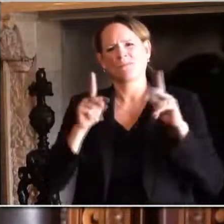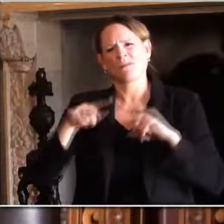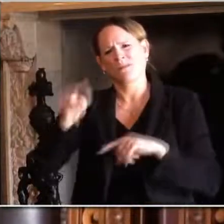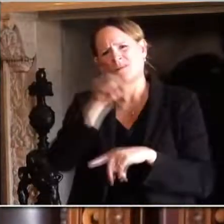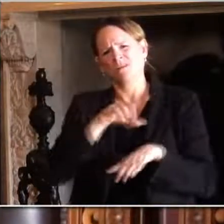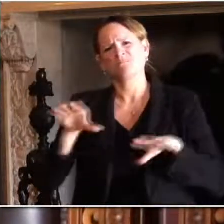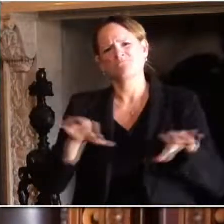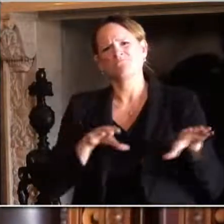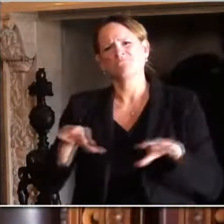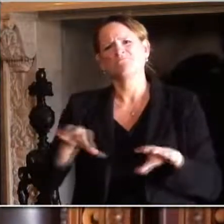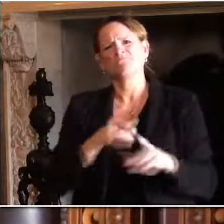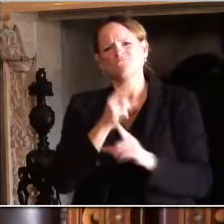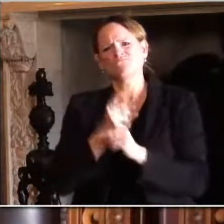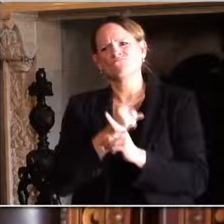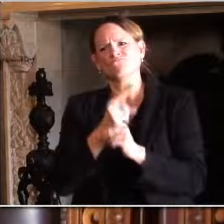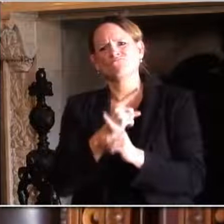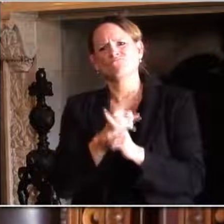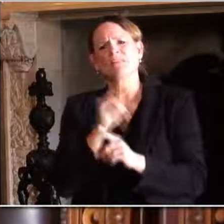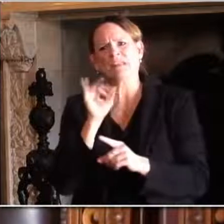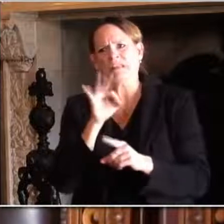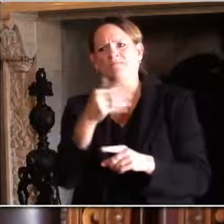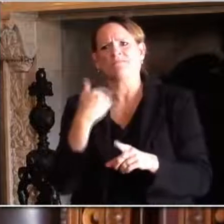exceptions, to accept it at face value.